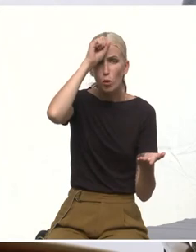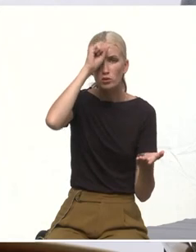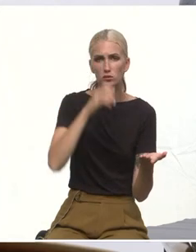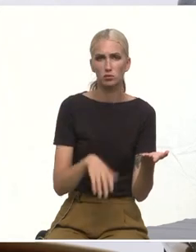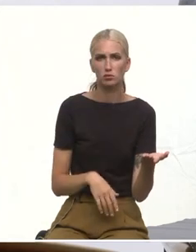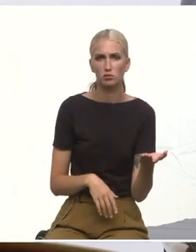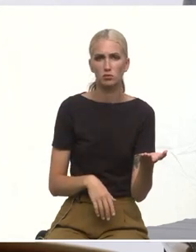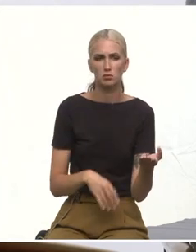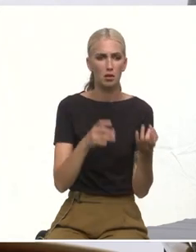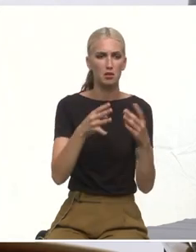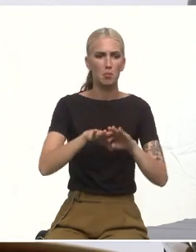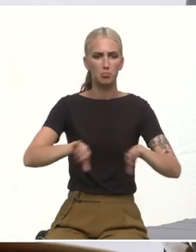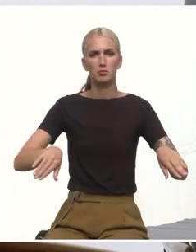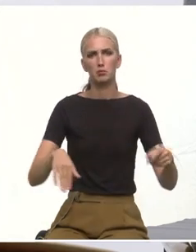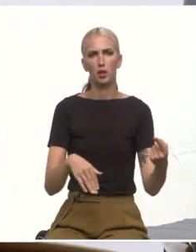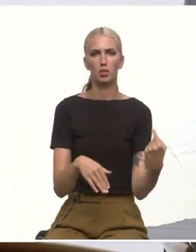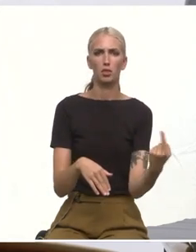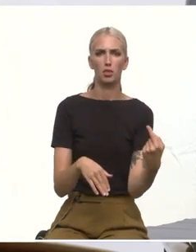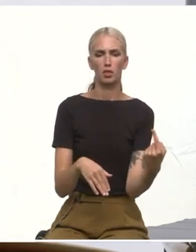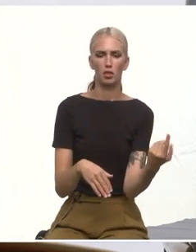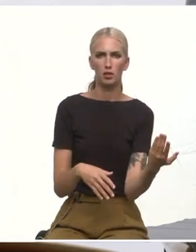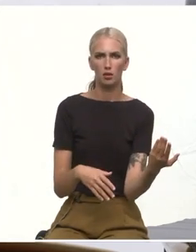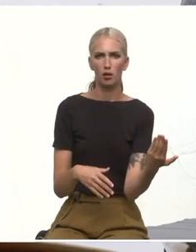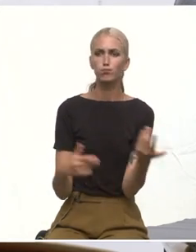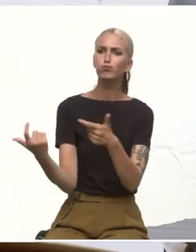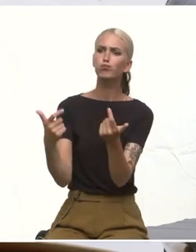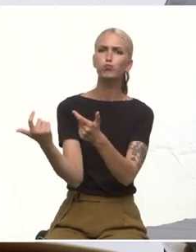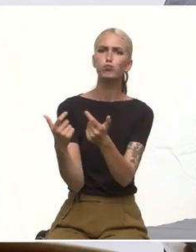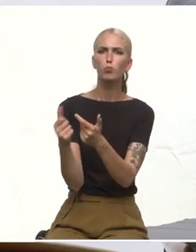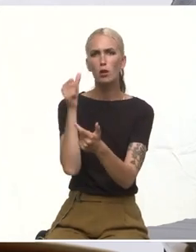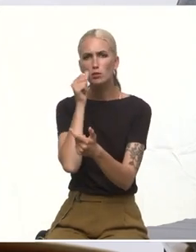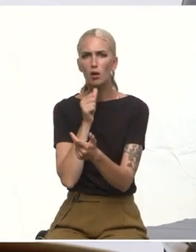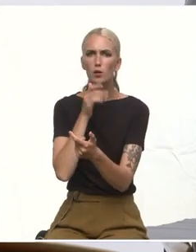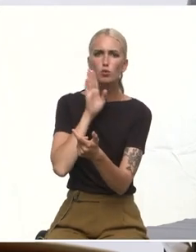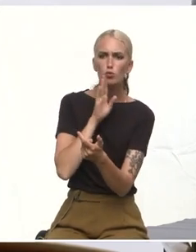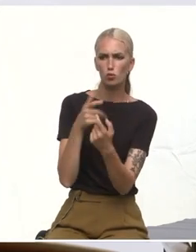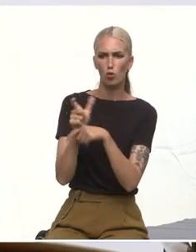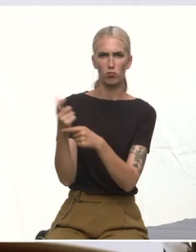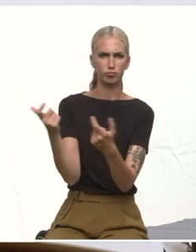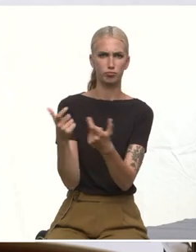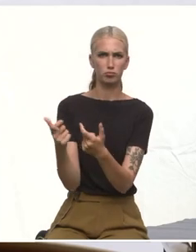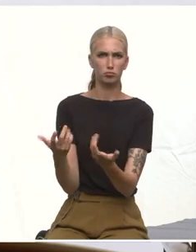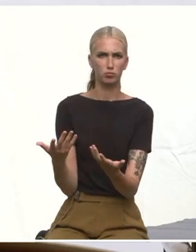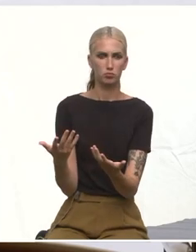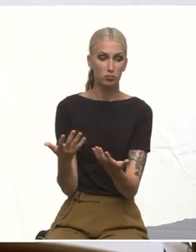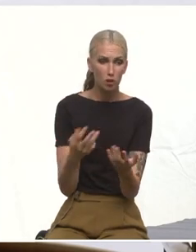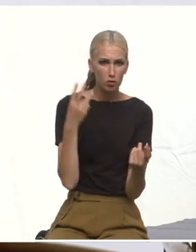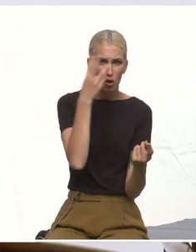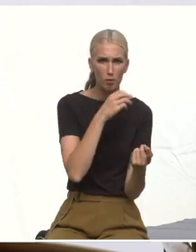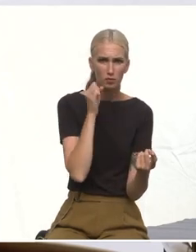left out to fend for themselves. And that's a pretty strong message to send to